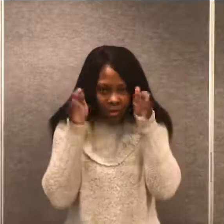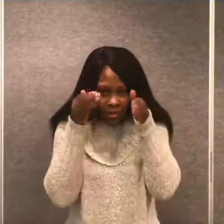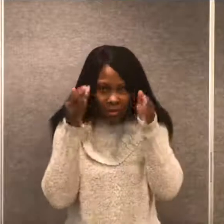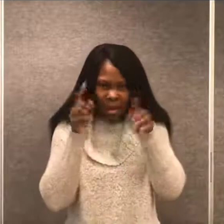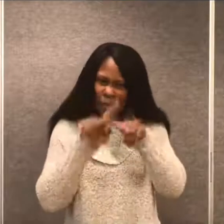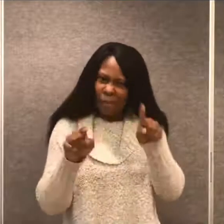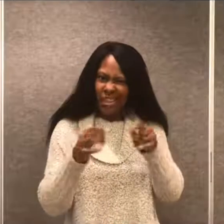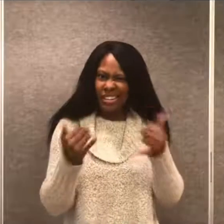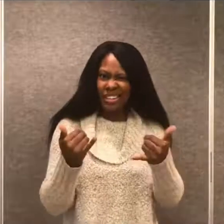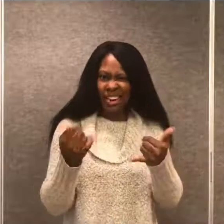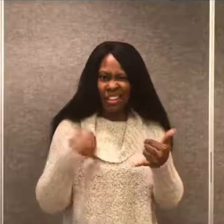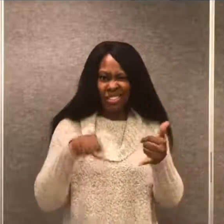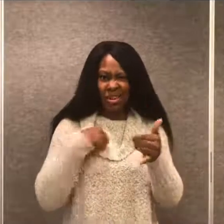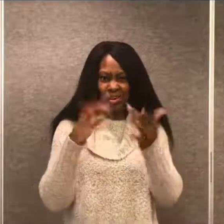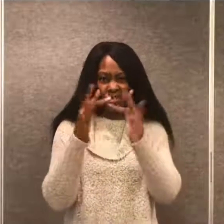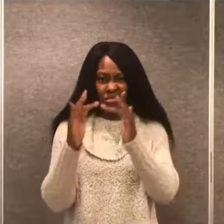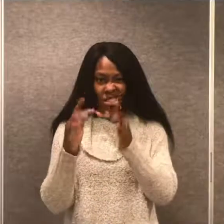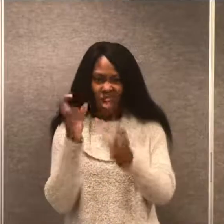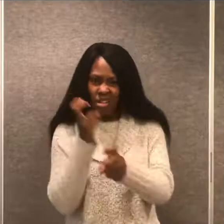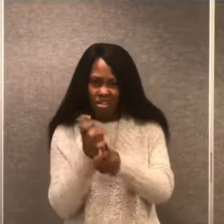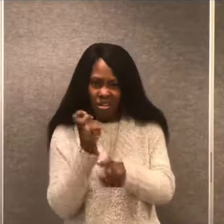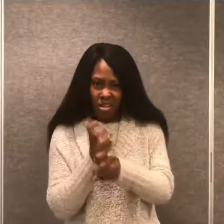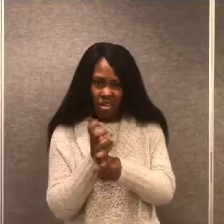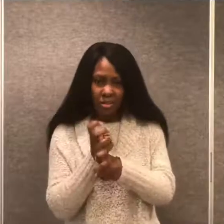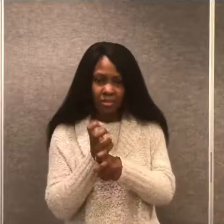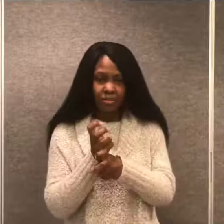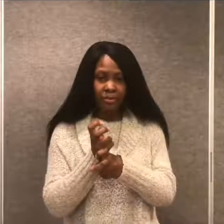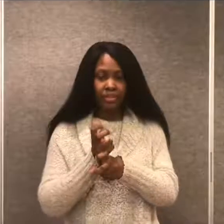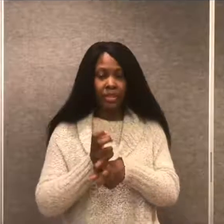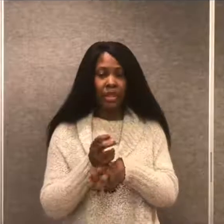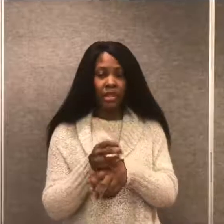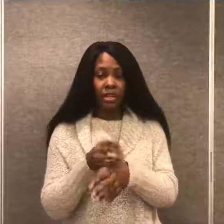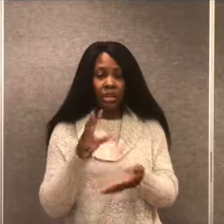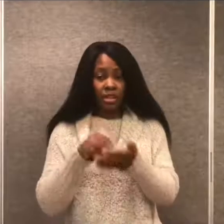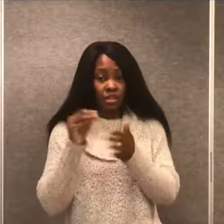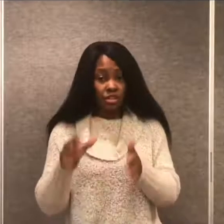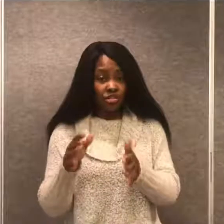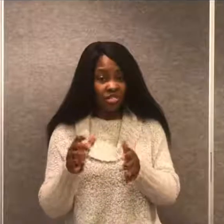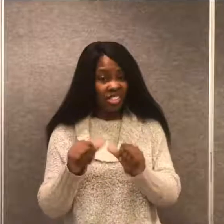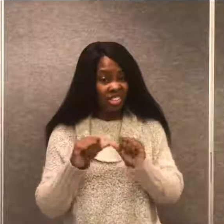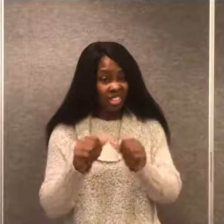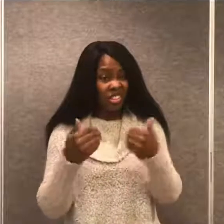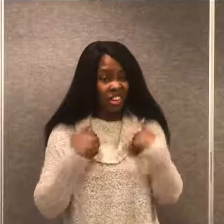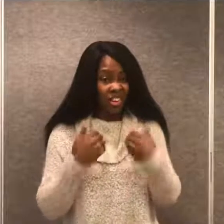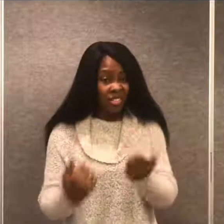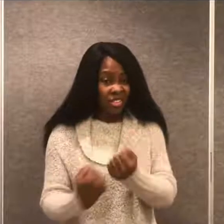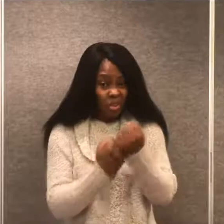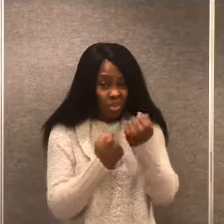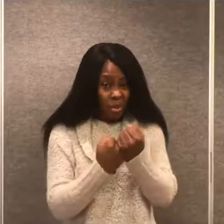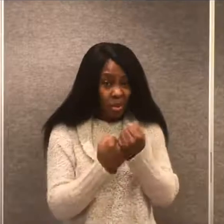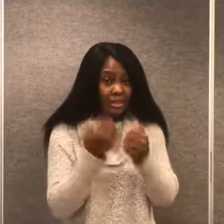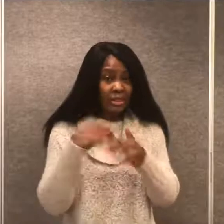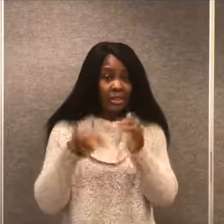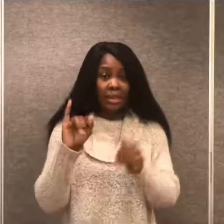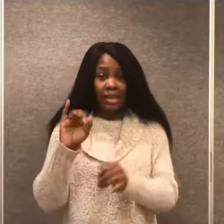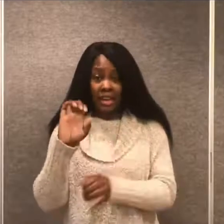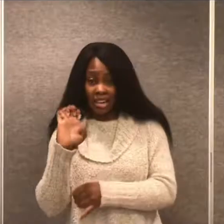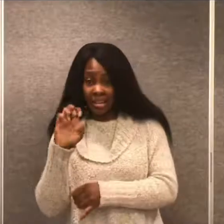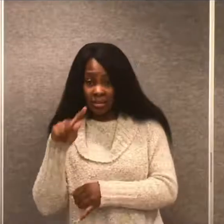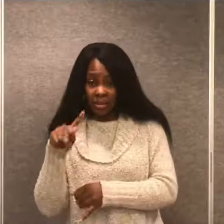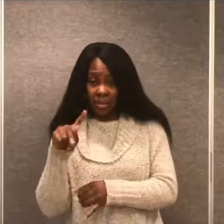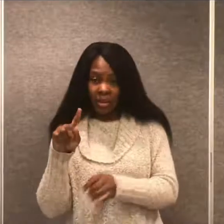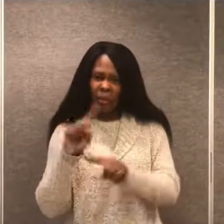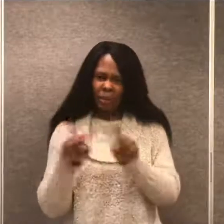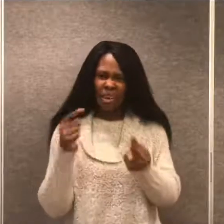So that now that we're going to go back on full remote status, the students will still have those supports in their IEP, but we'll just have to